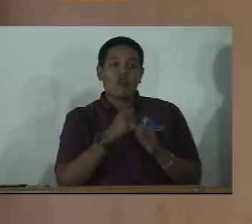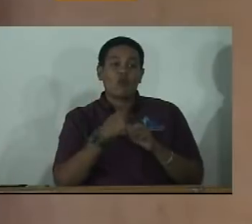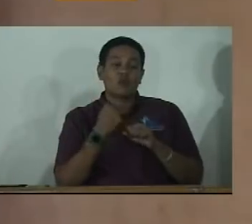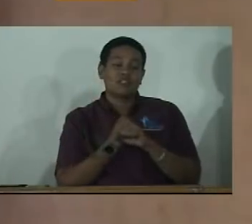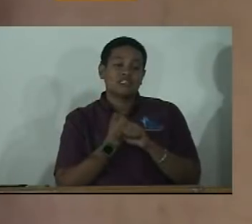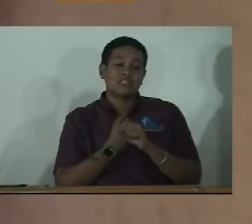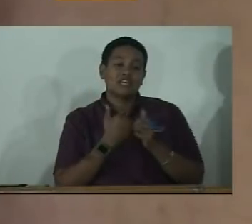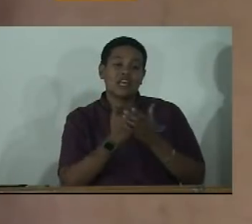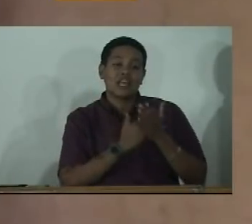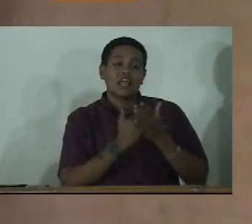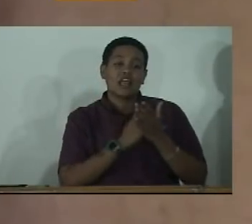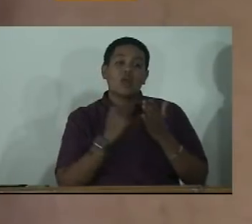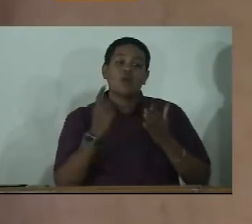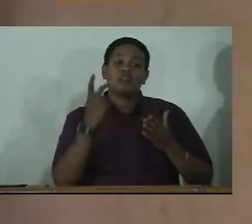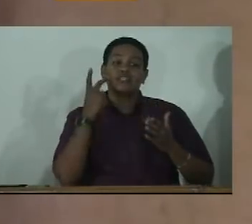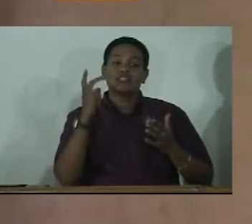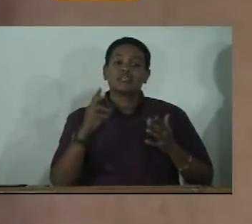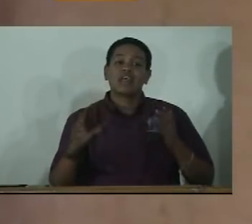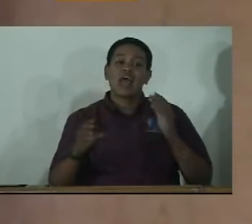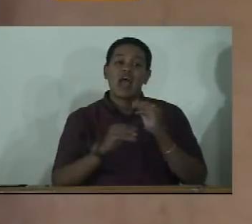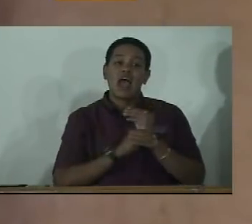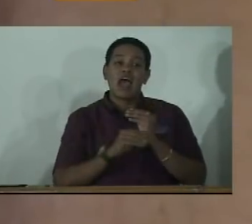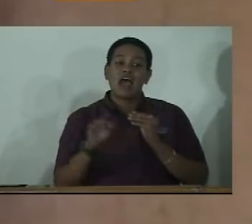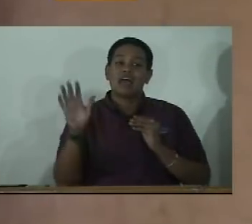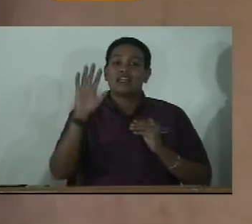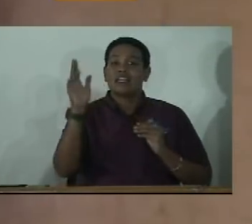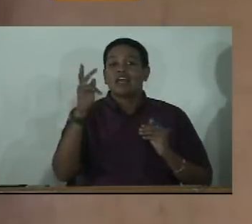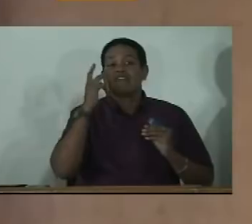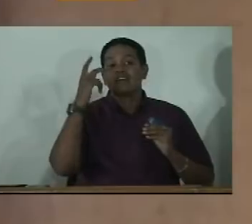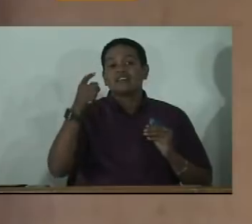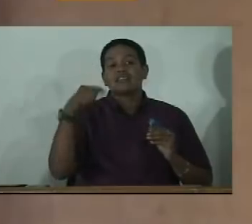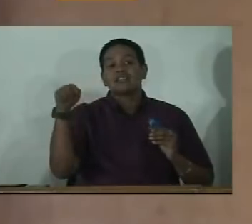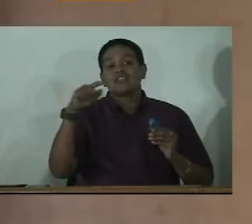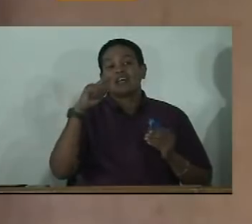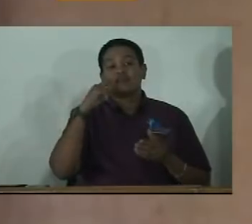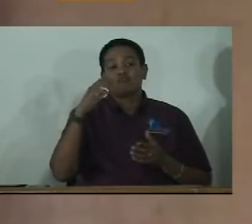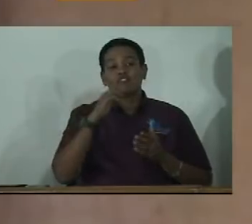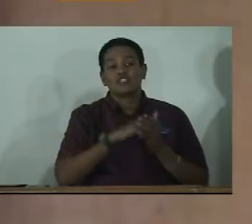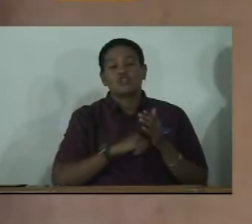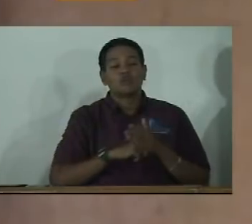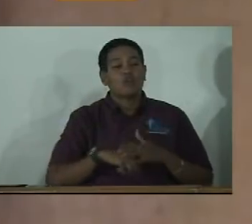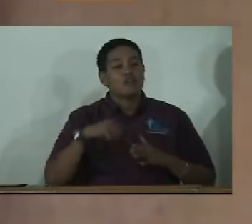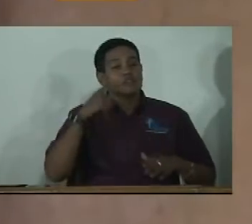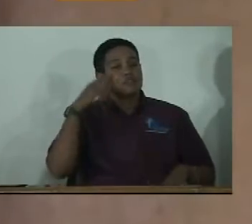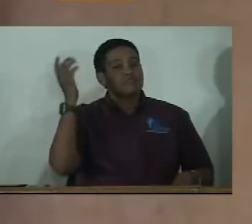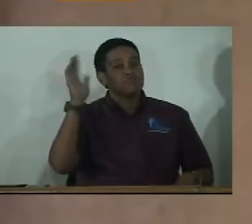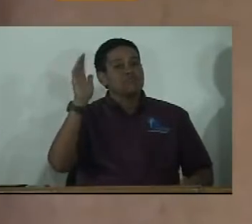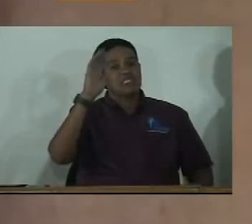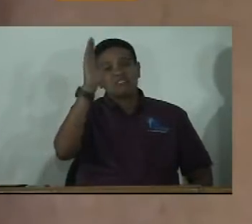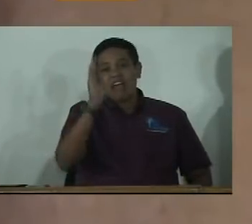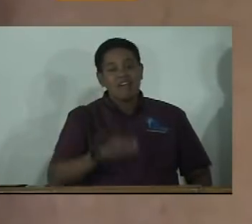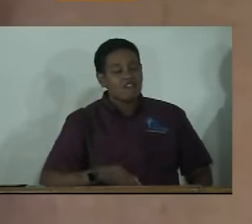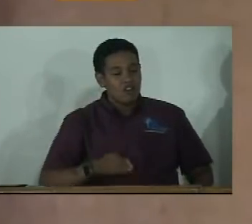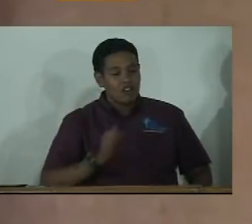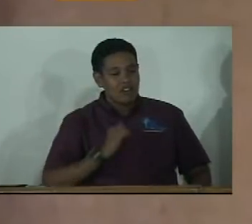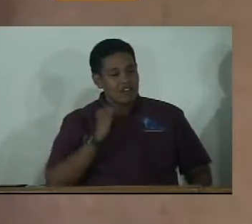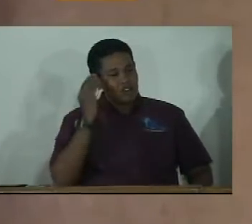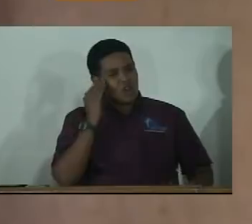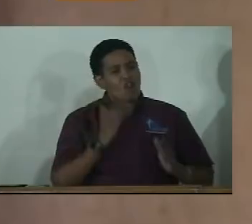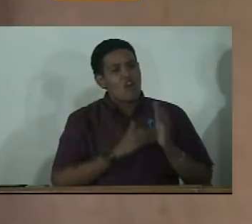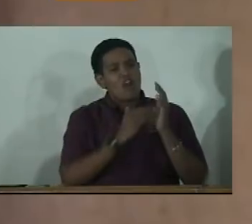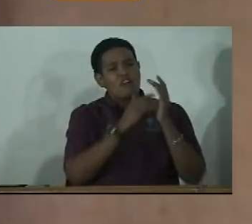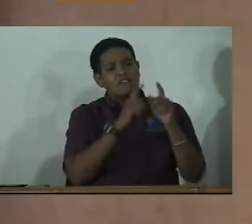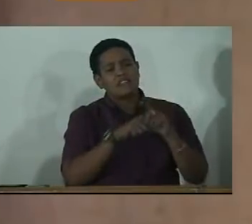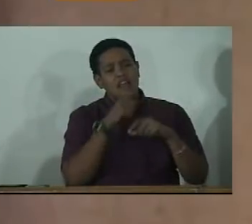they only seem to be added. You never seem to see them subtracted. I know oftentimes production which